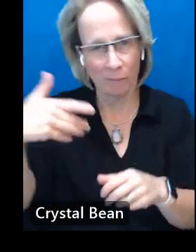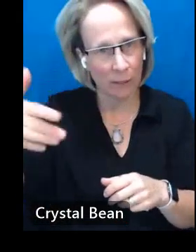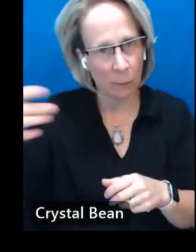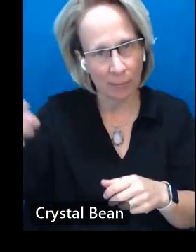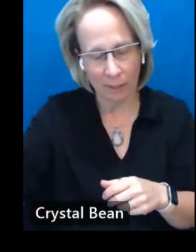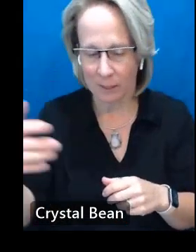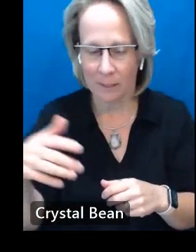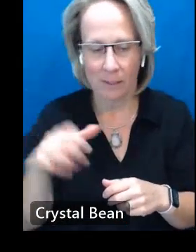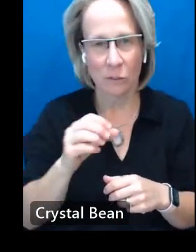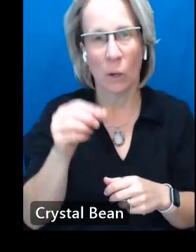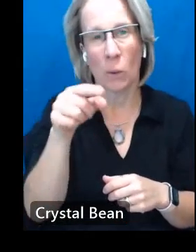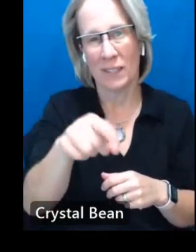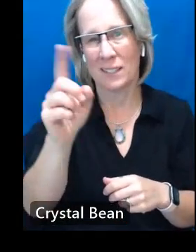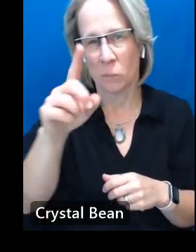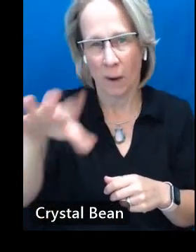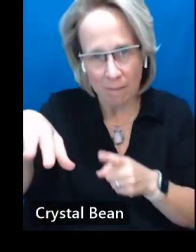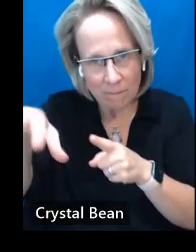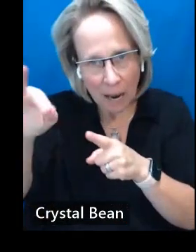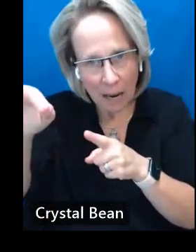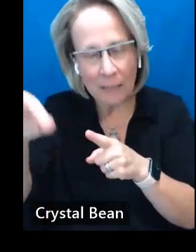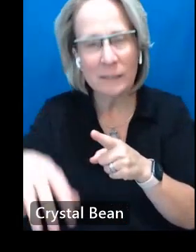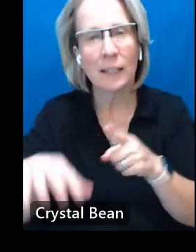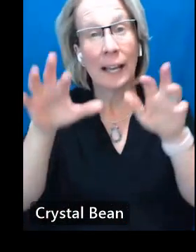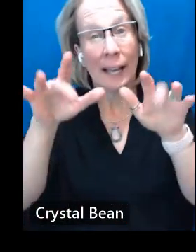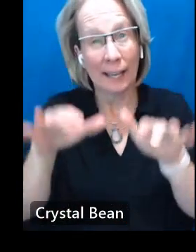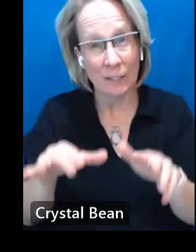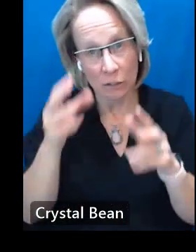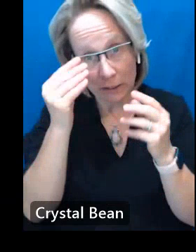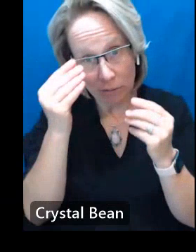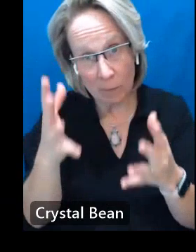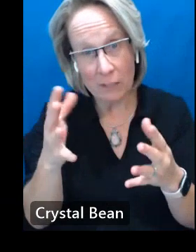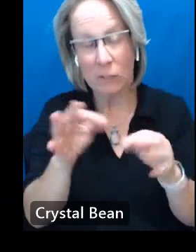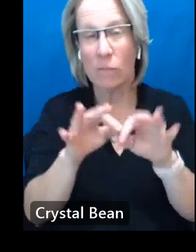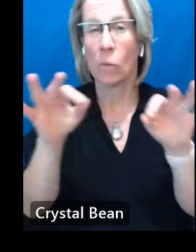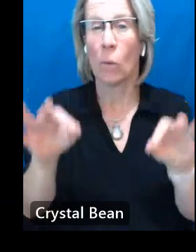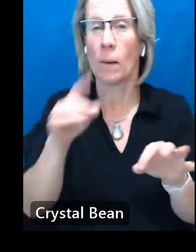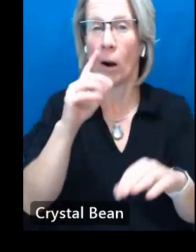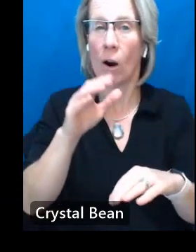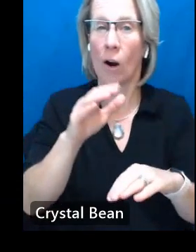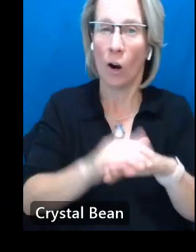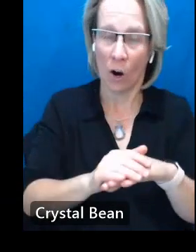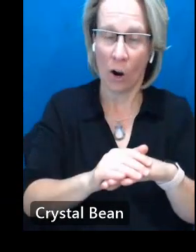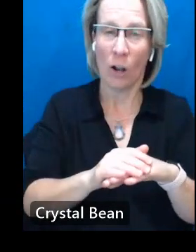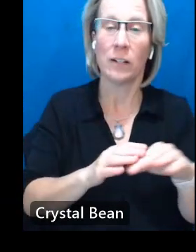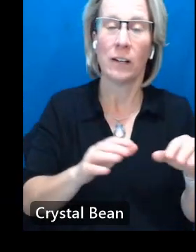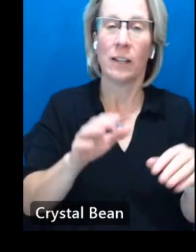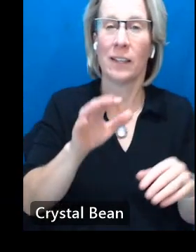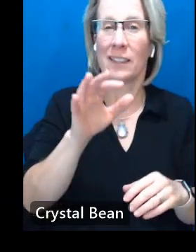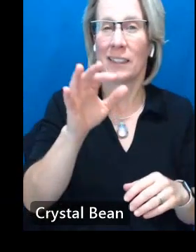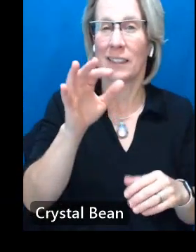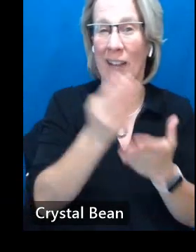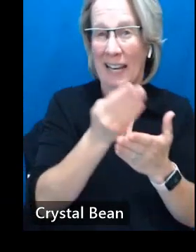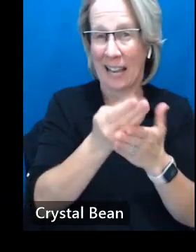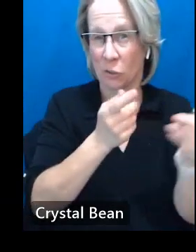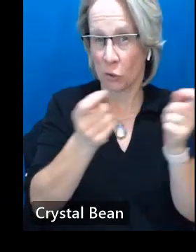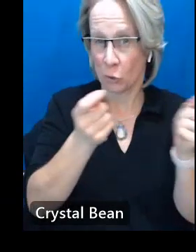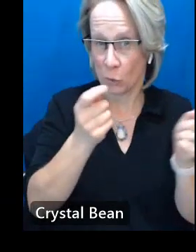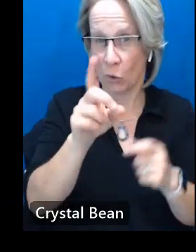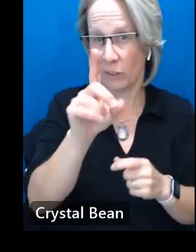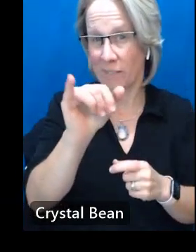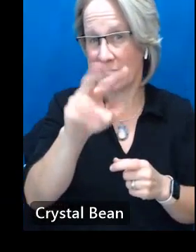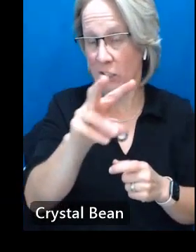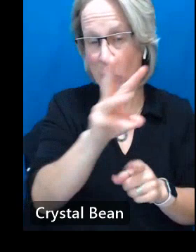enter in the information. Forms are on the Financial Control Division's website. And if you need assistance,